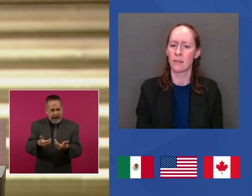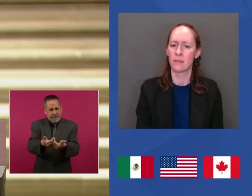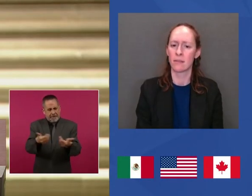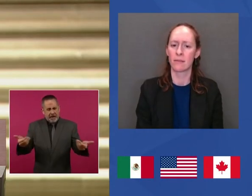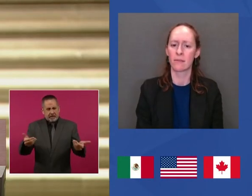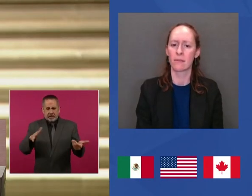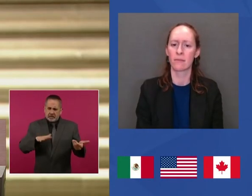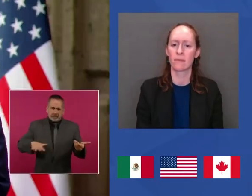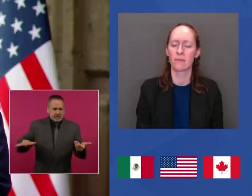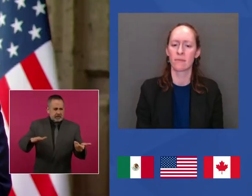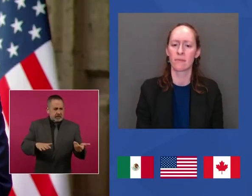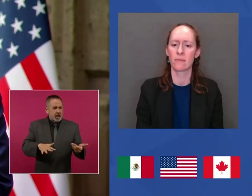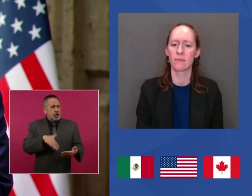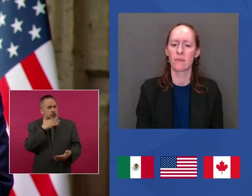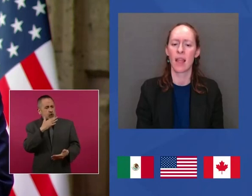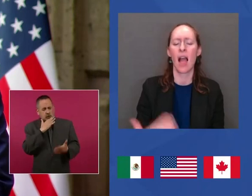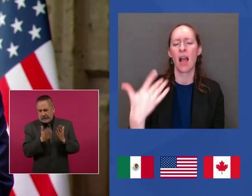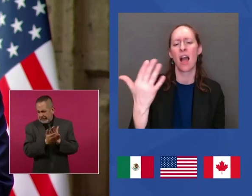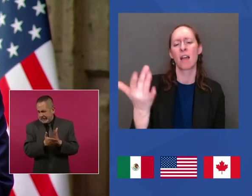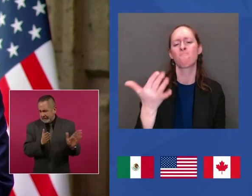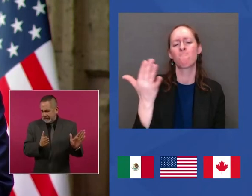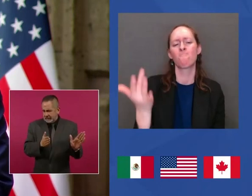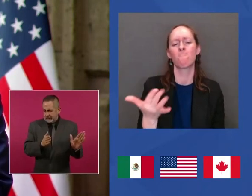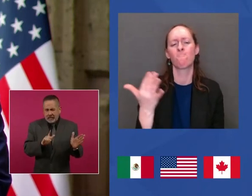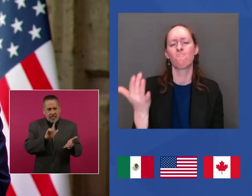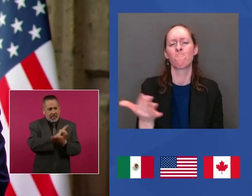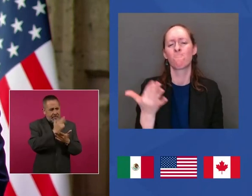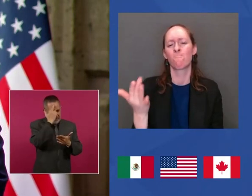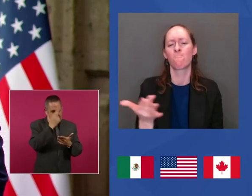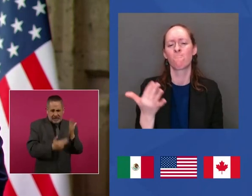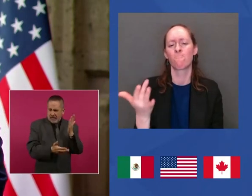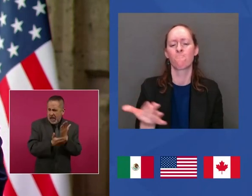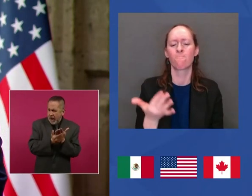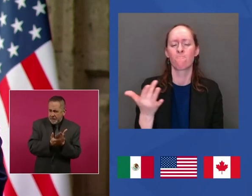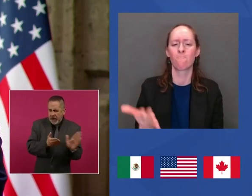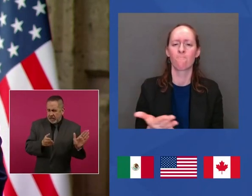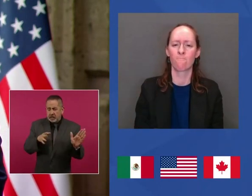We have painted this line that it is very clear.